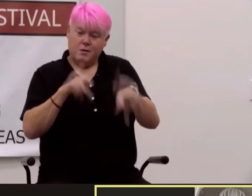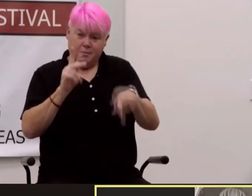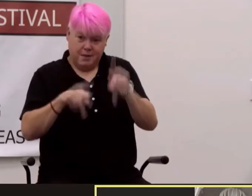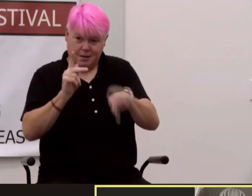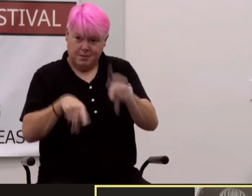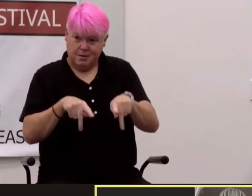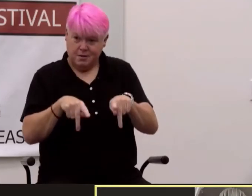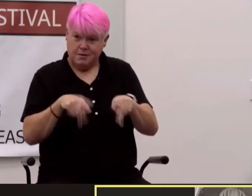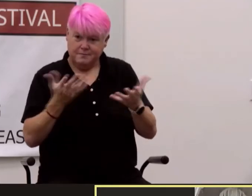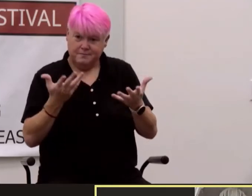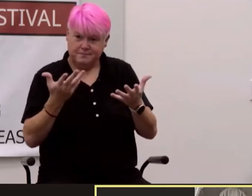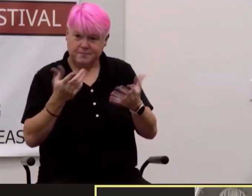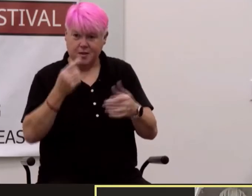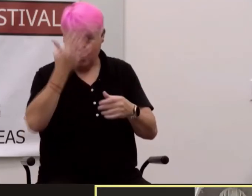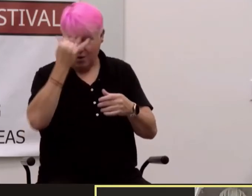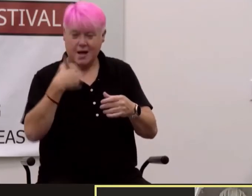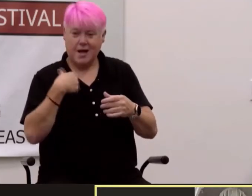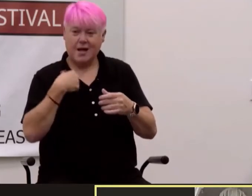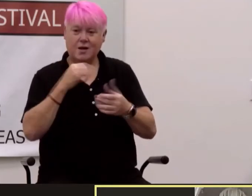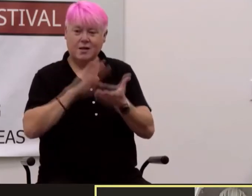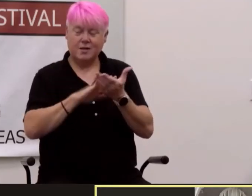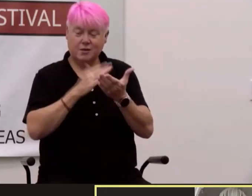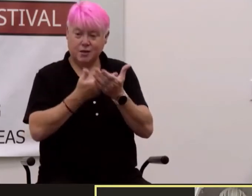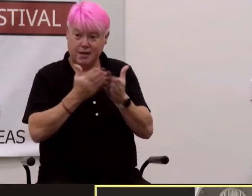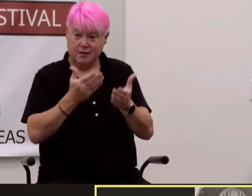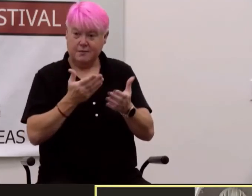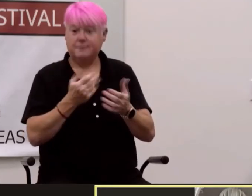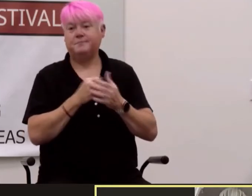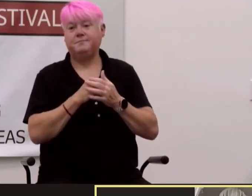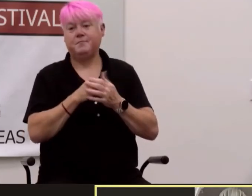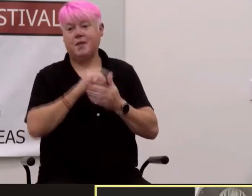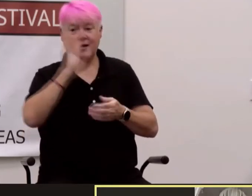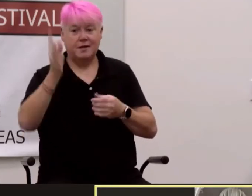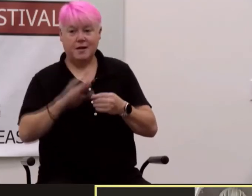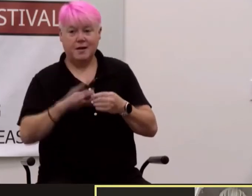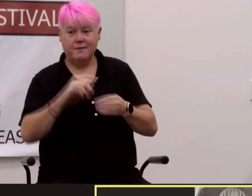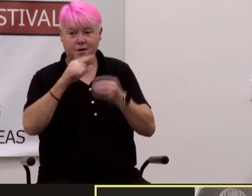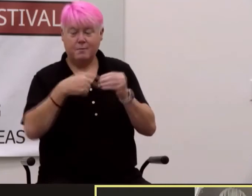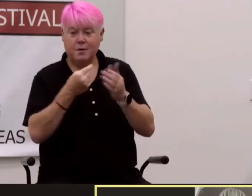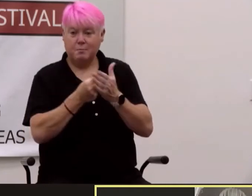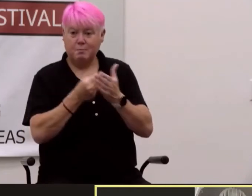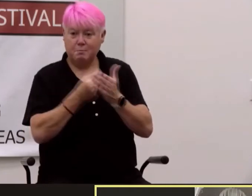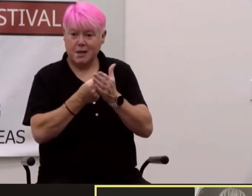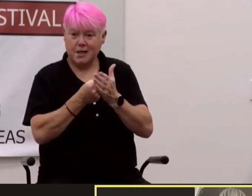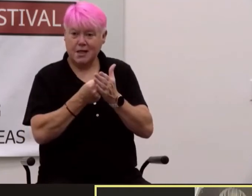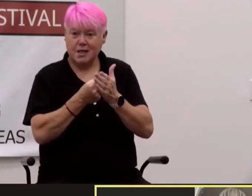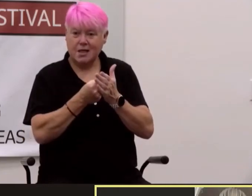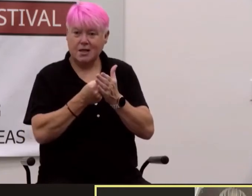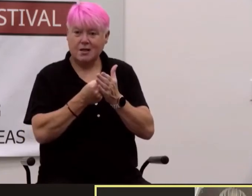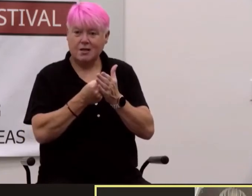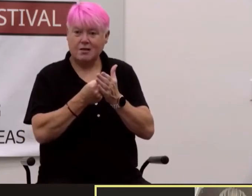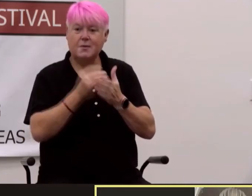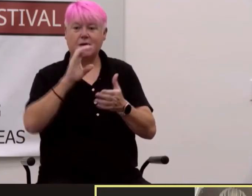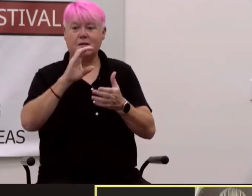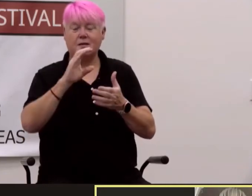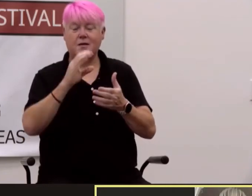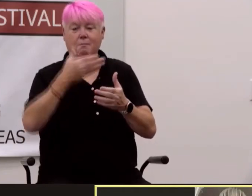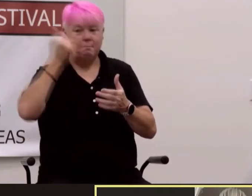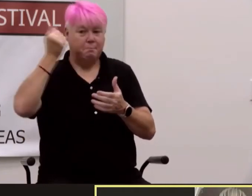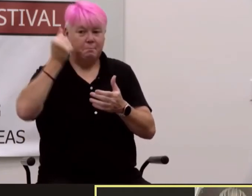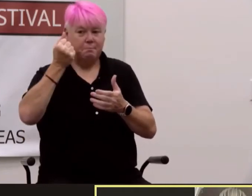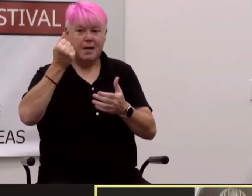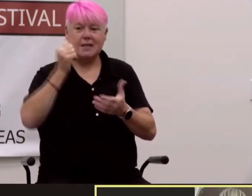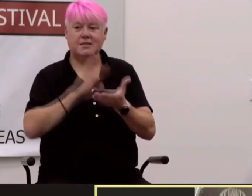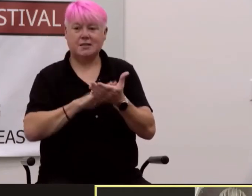only one reason why I got into cooking. It was never about money or being this chef that's won these awards and